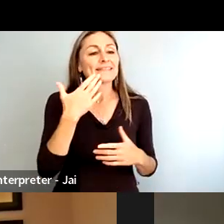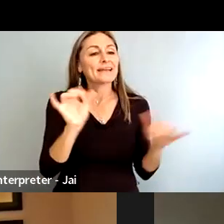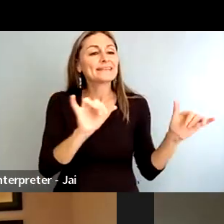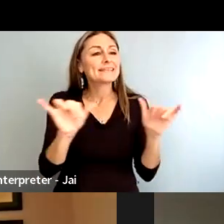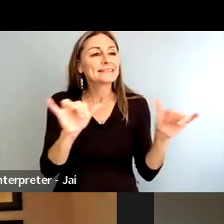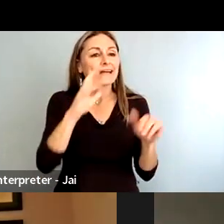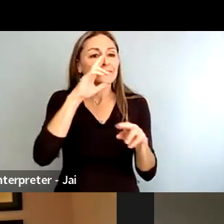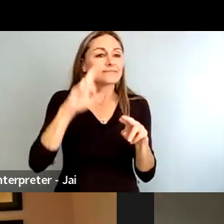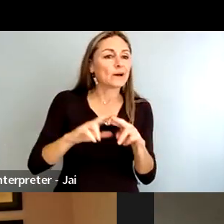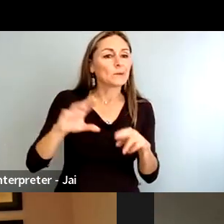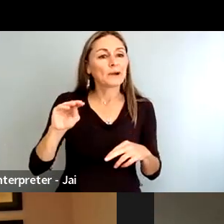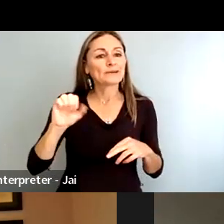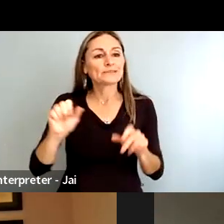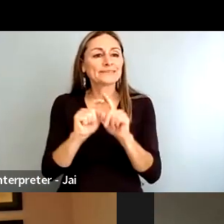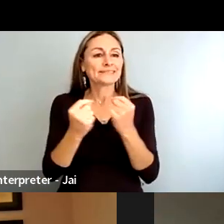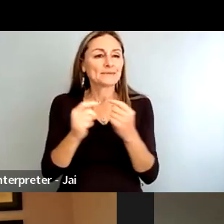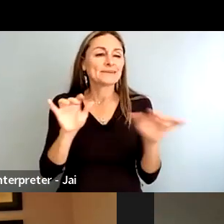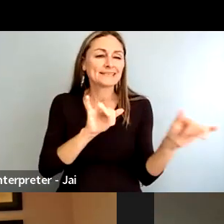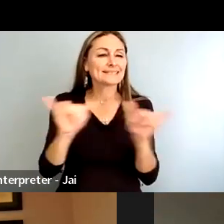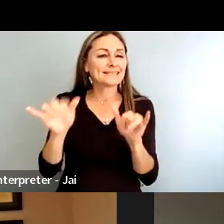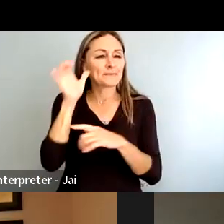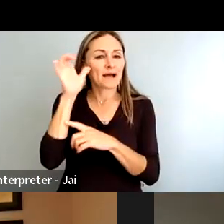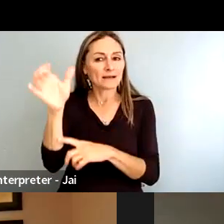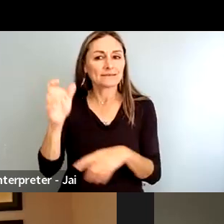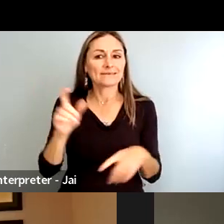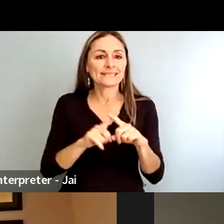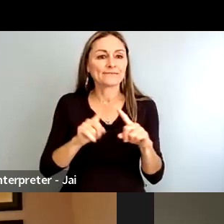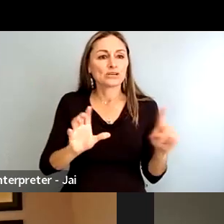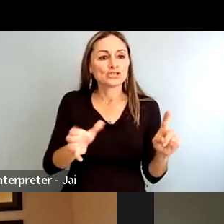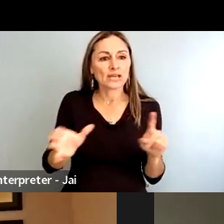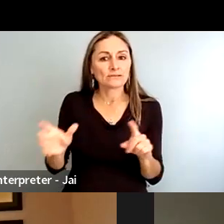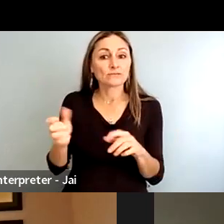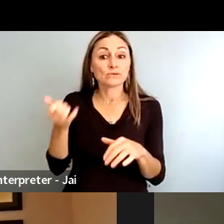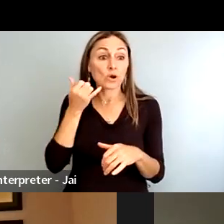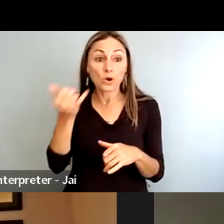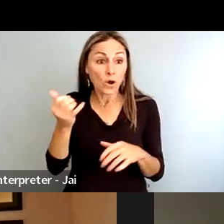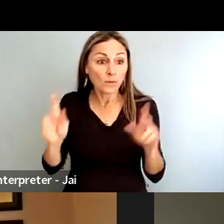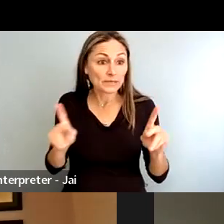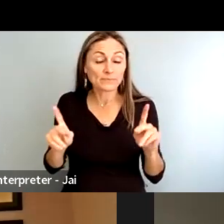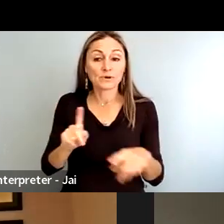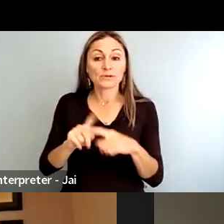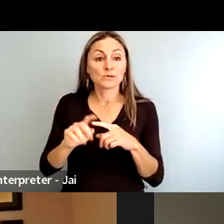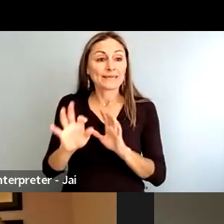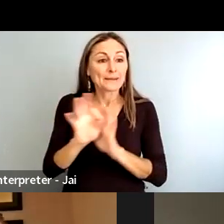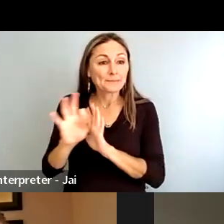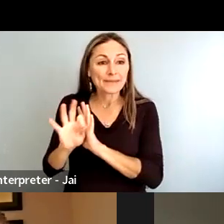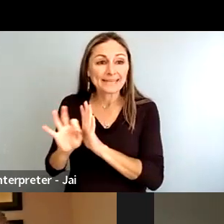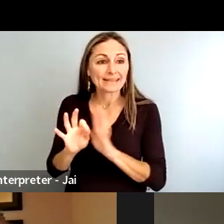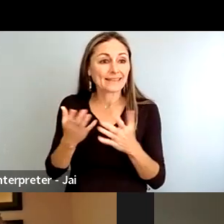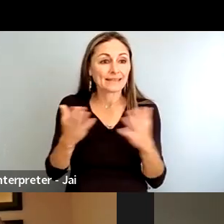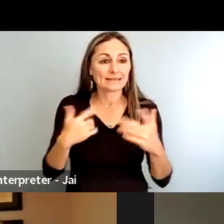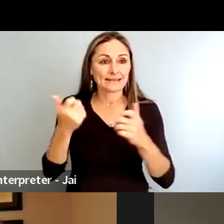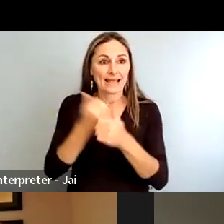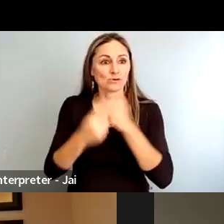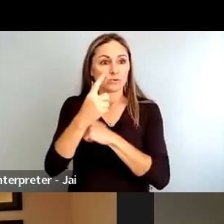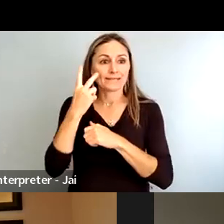Okay. different channels, and then you can like call people and you can pen things so that everyone sees it. And